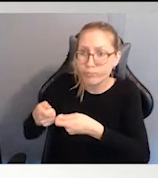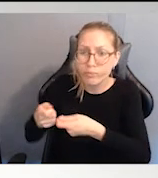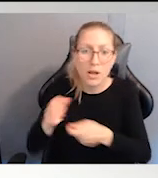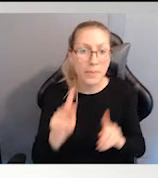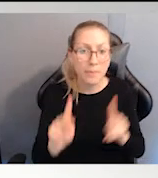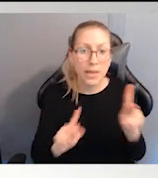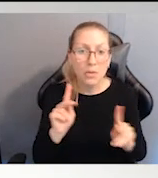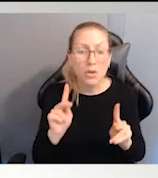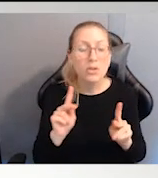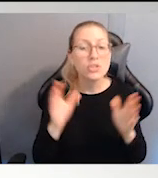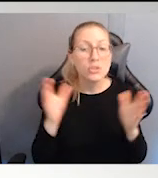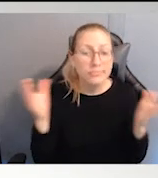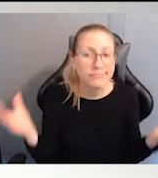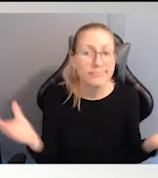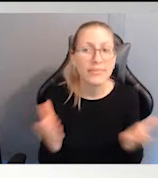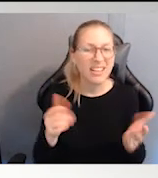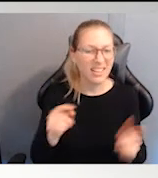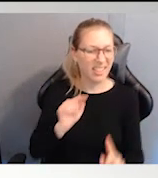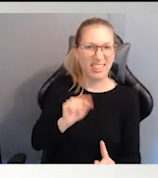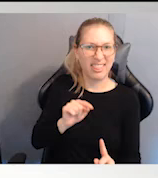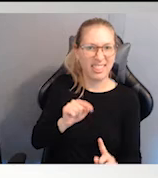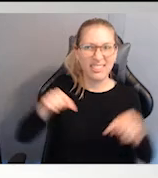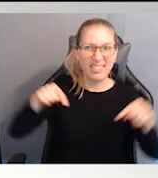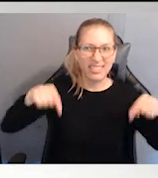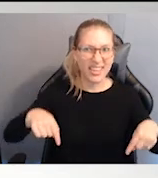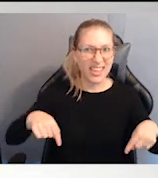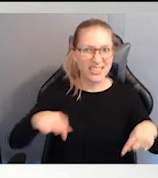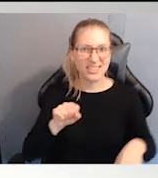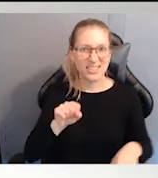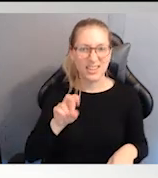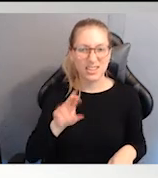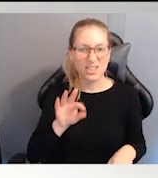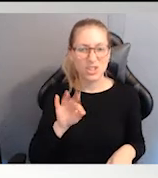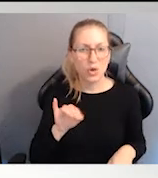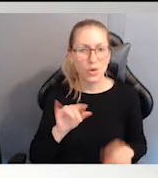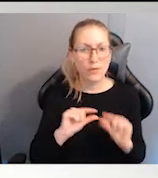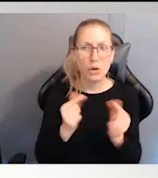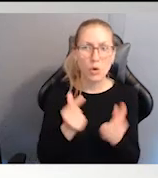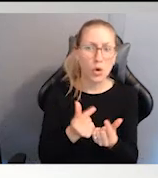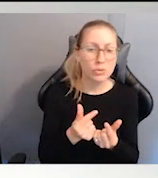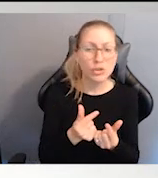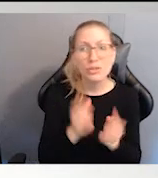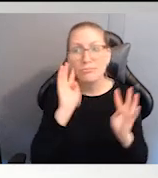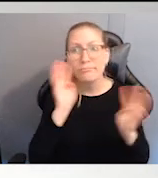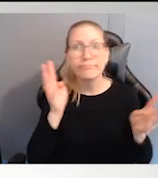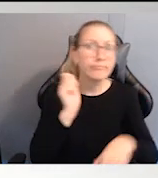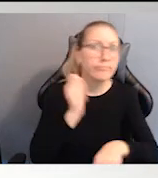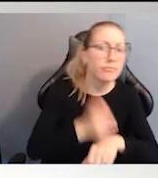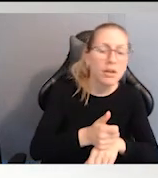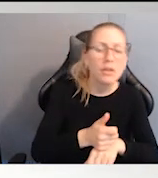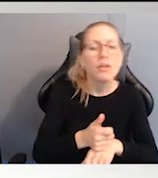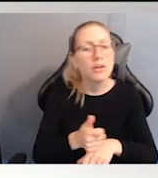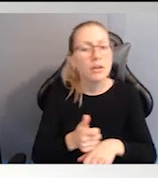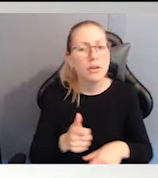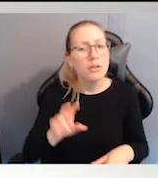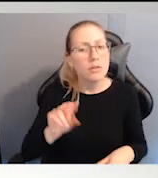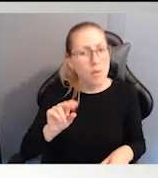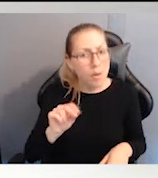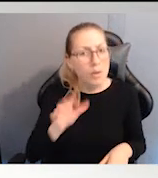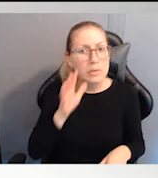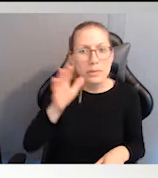guys out there, this didn't happen out of thin air. It was because of people like Kim and Sandy and, parents that